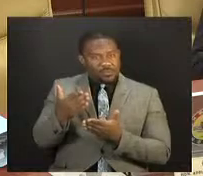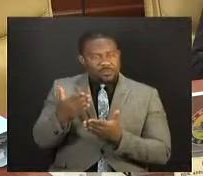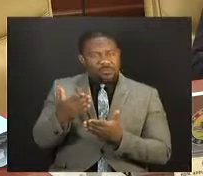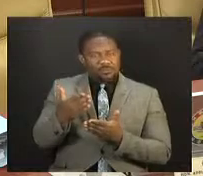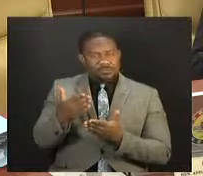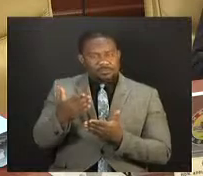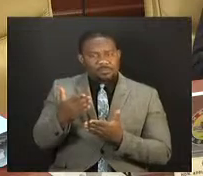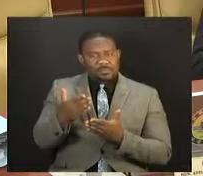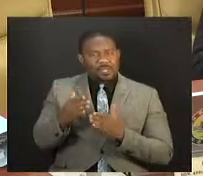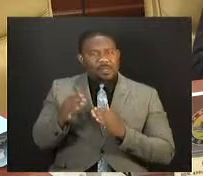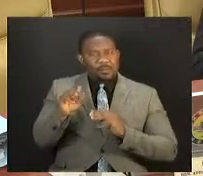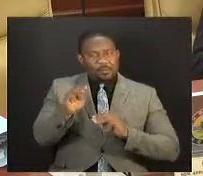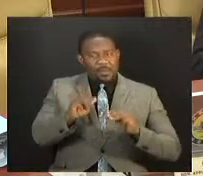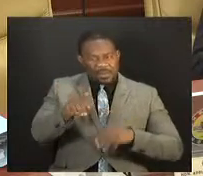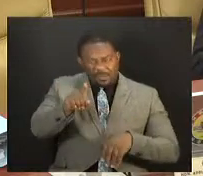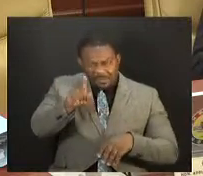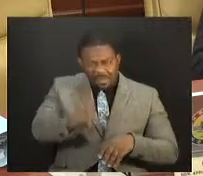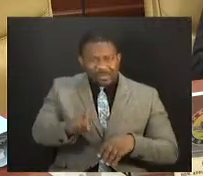properly raised.